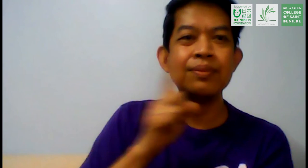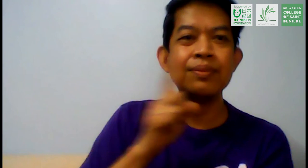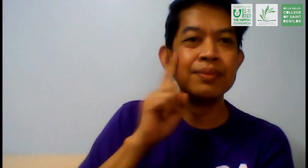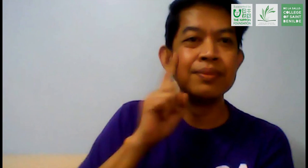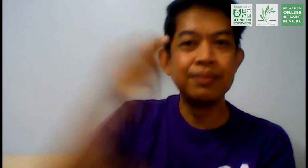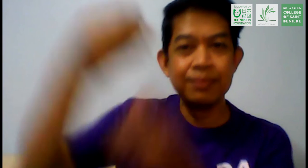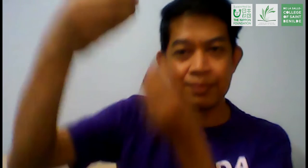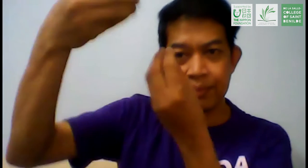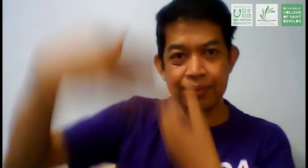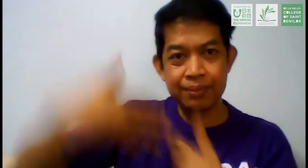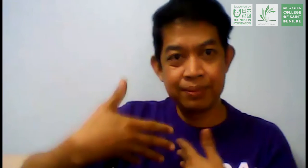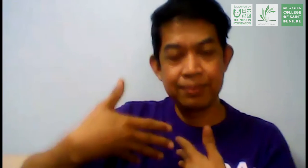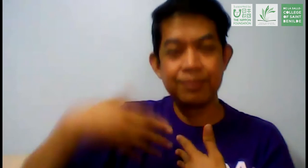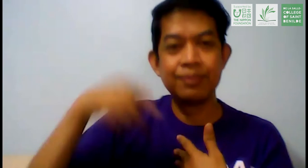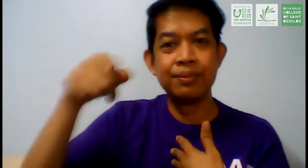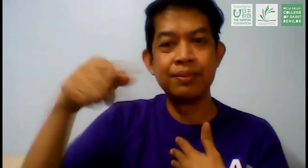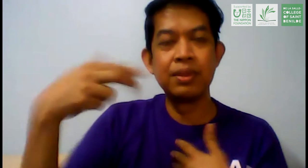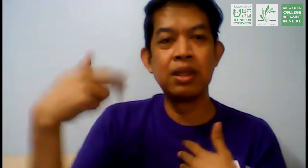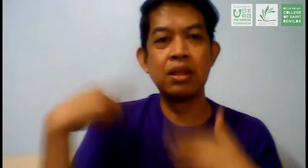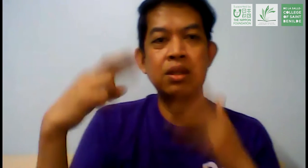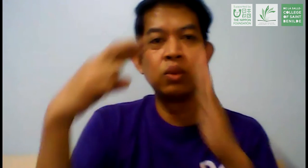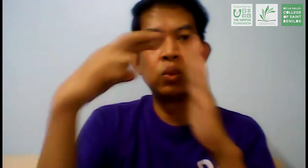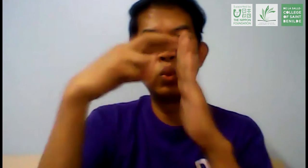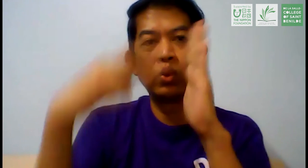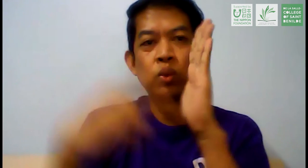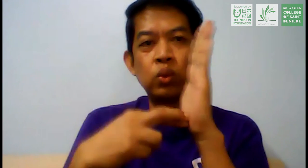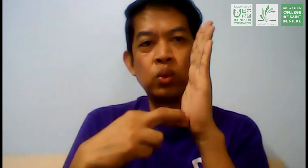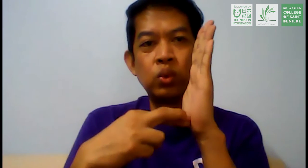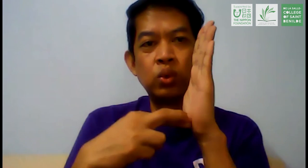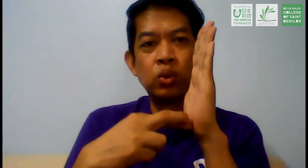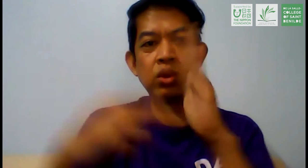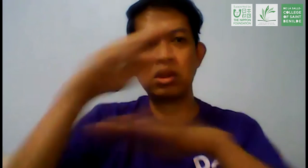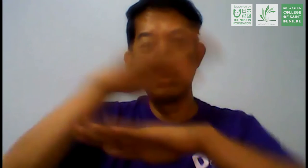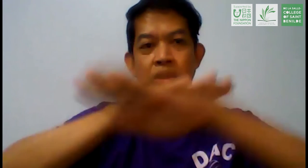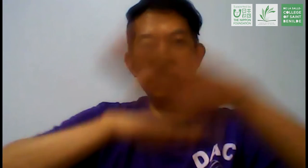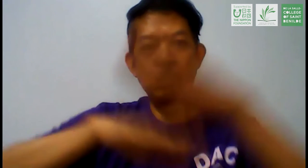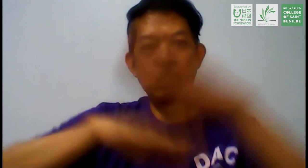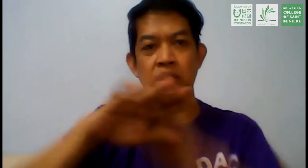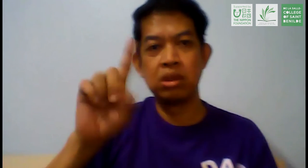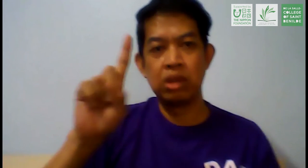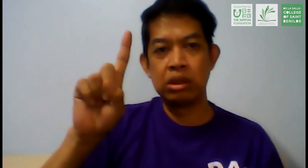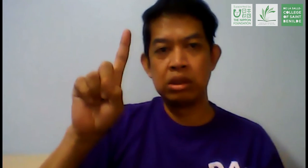clarity, because before a deaf person informed me